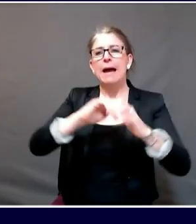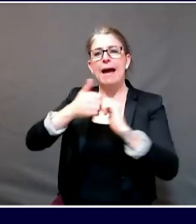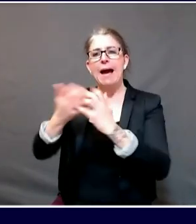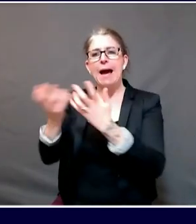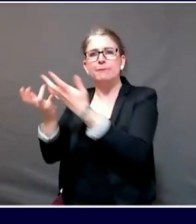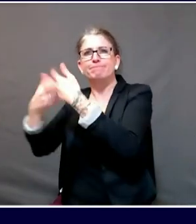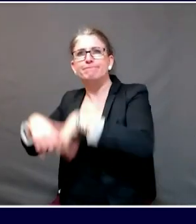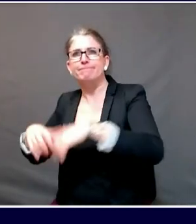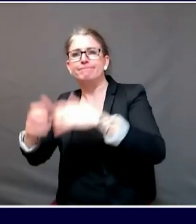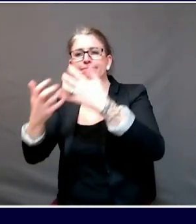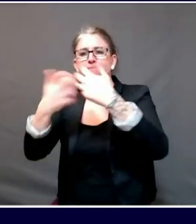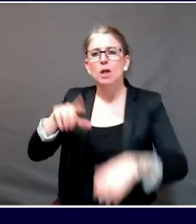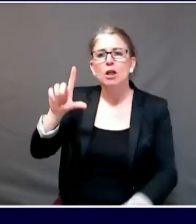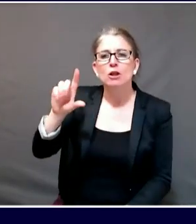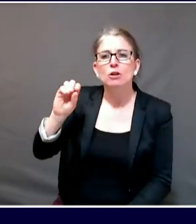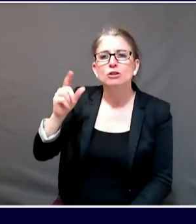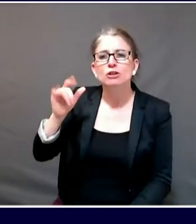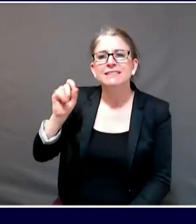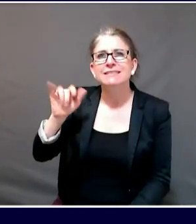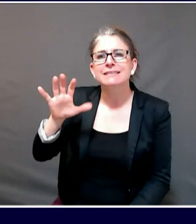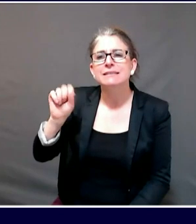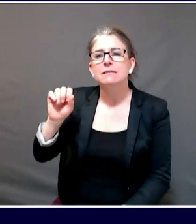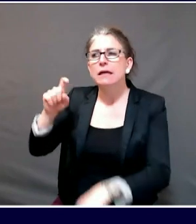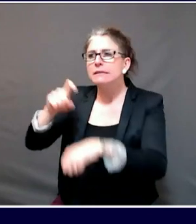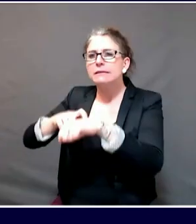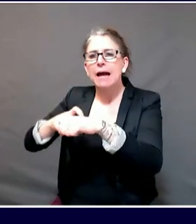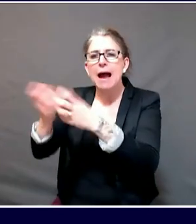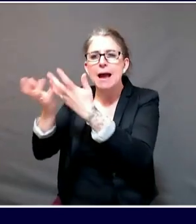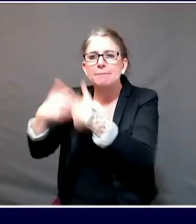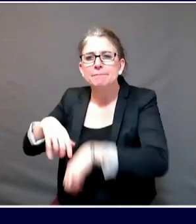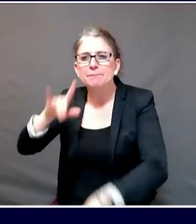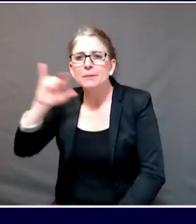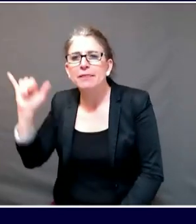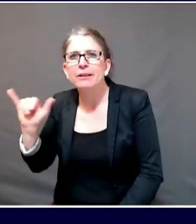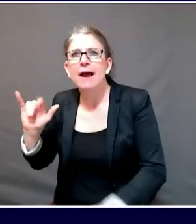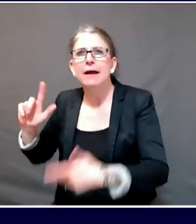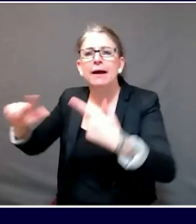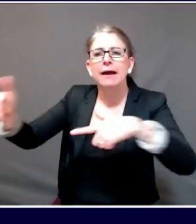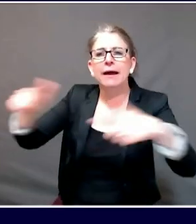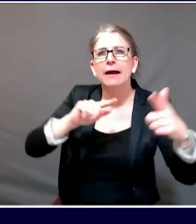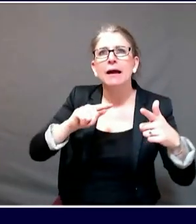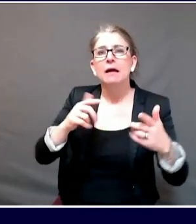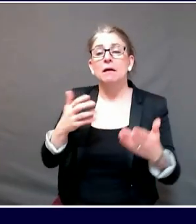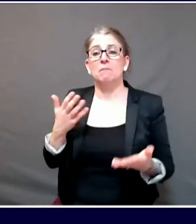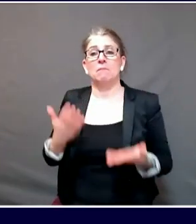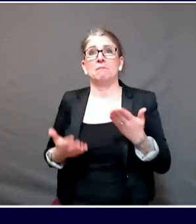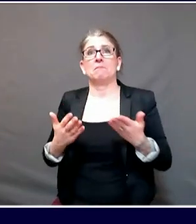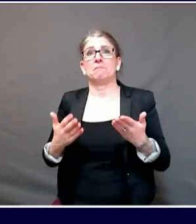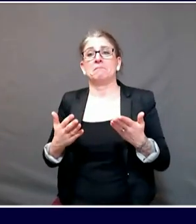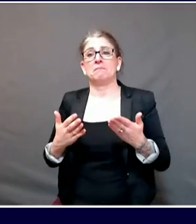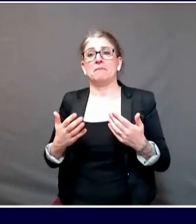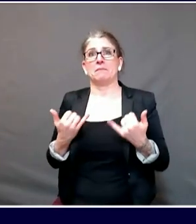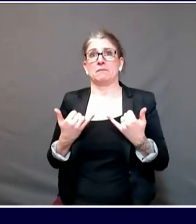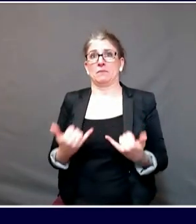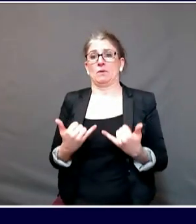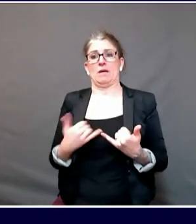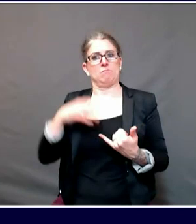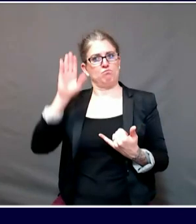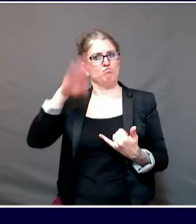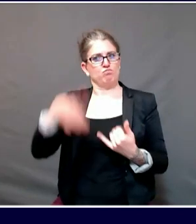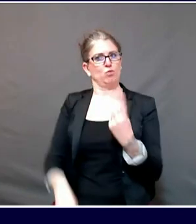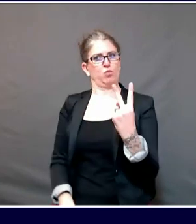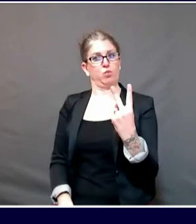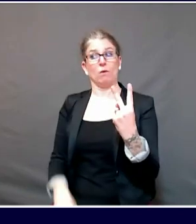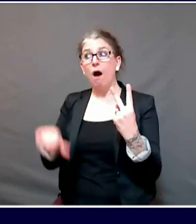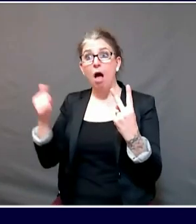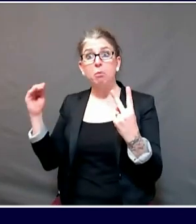and that packages could arrive today. But as of right now, it's only those 2. Perhaps others will arrive, but what we've been